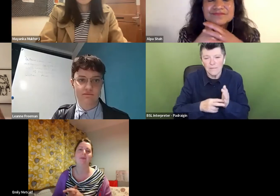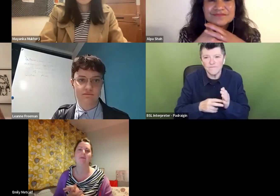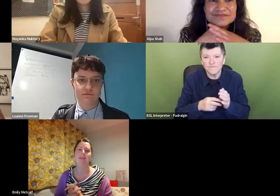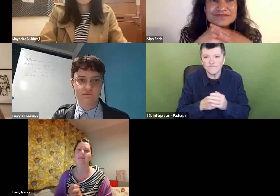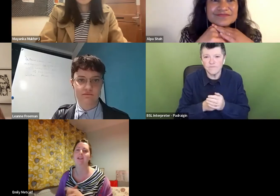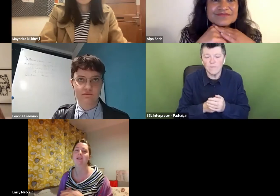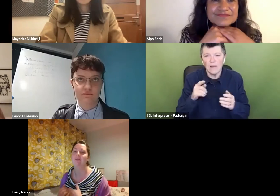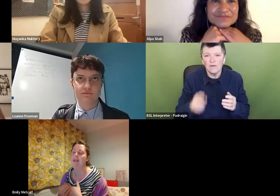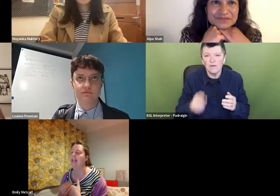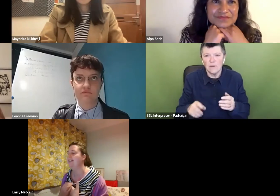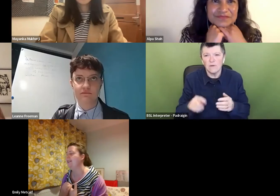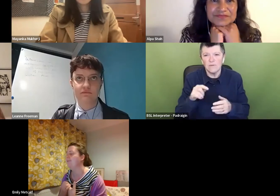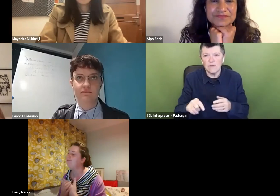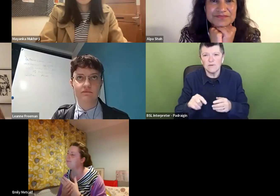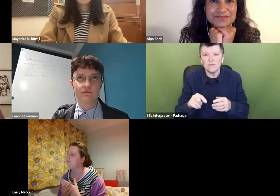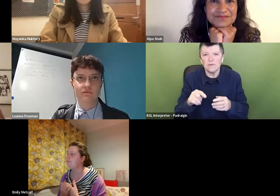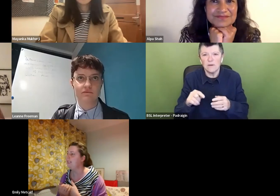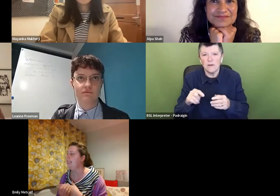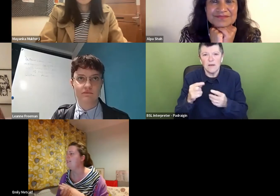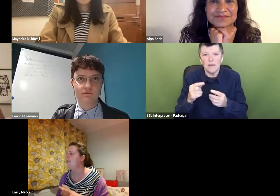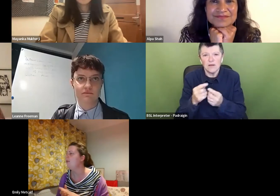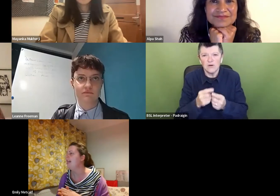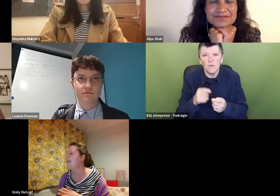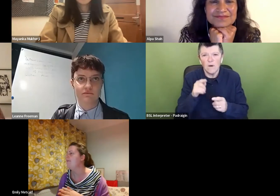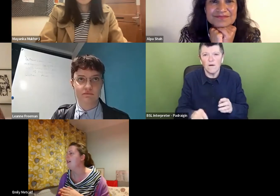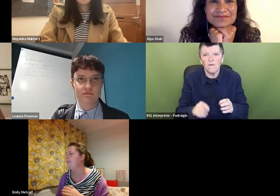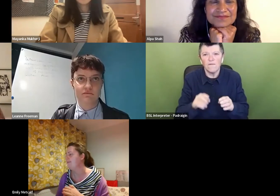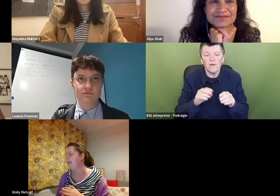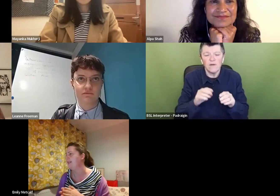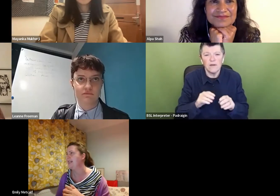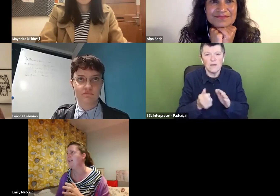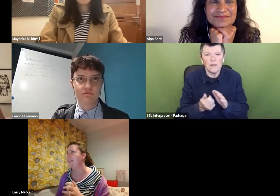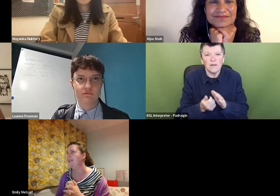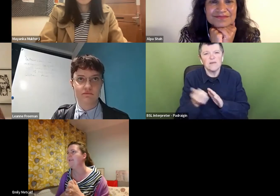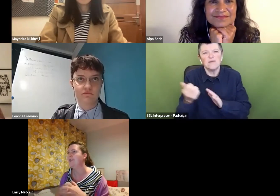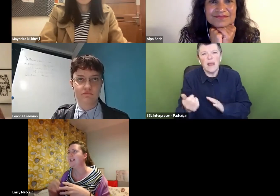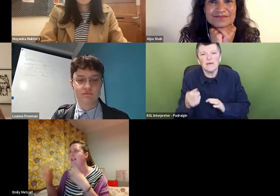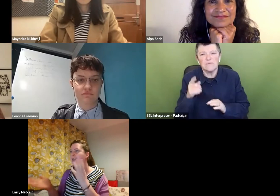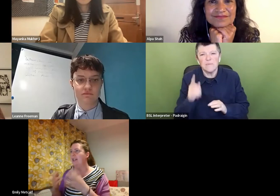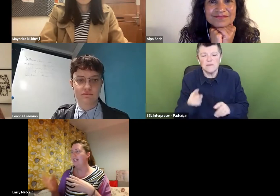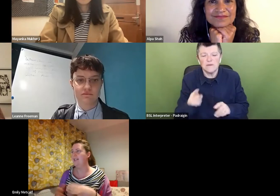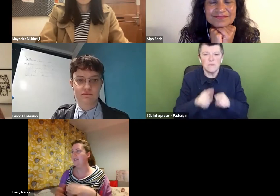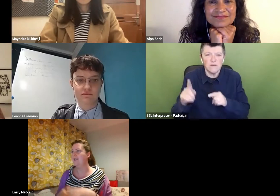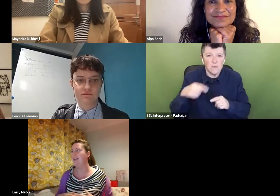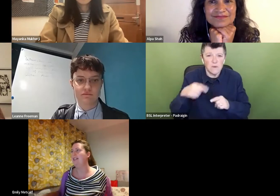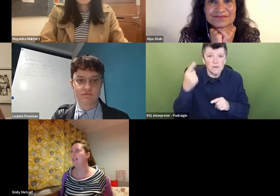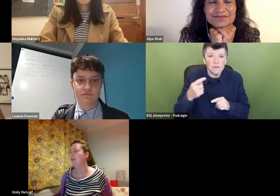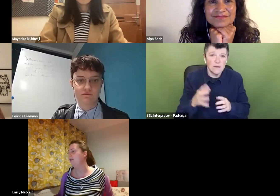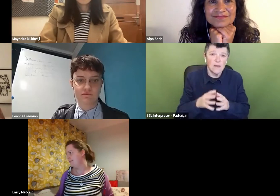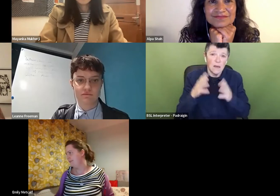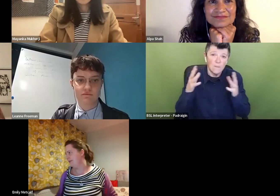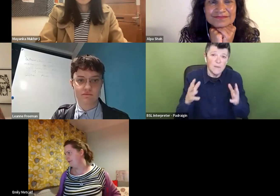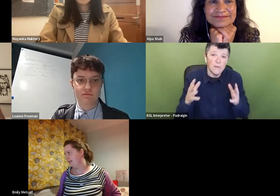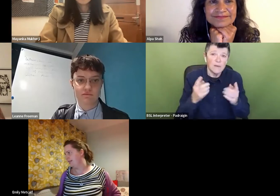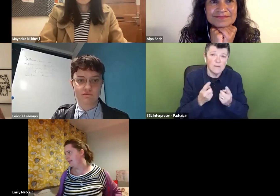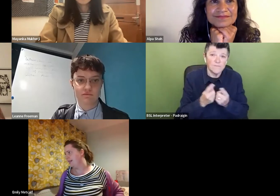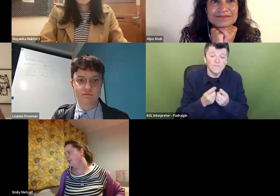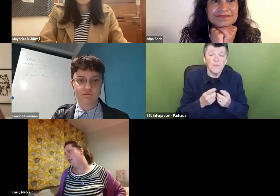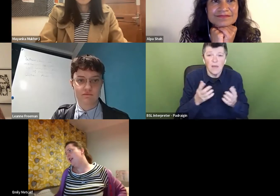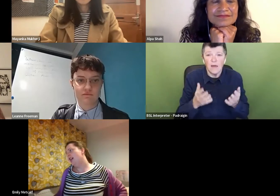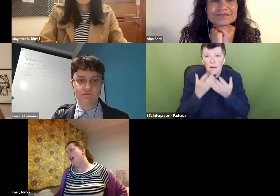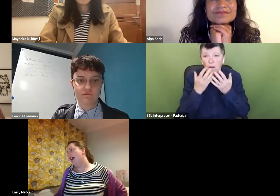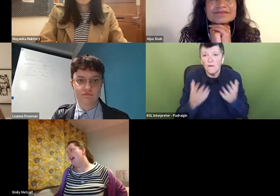of displacement, especially from London, is quite a big deal, and obviously is reflected in quite a bit